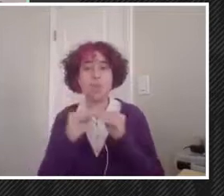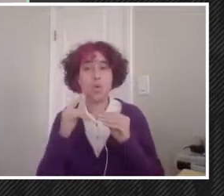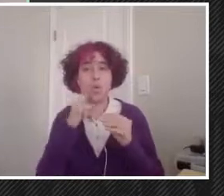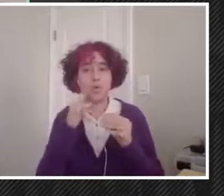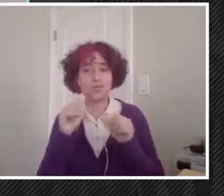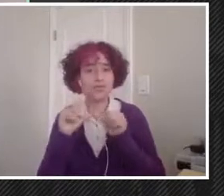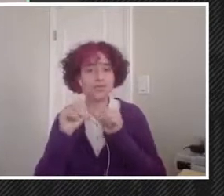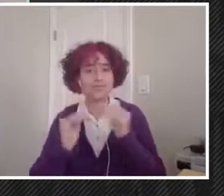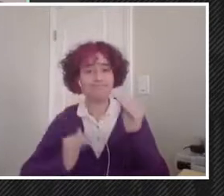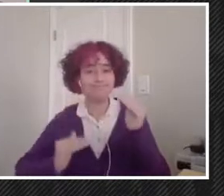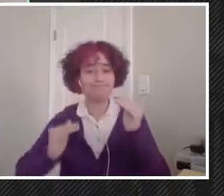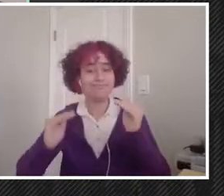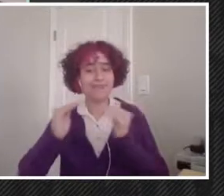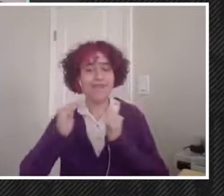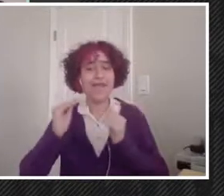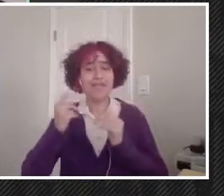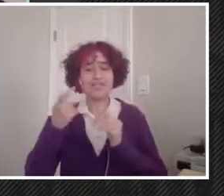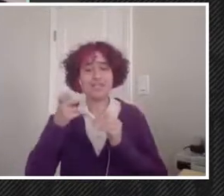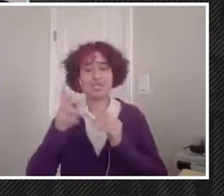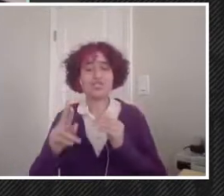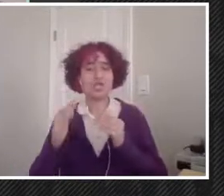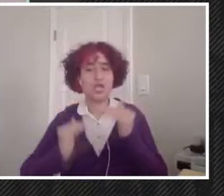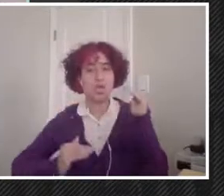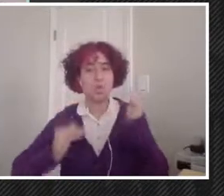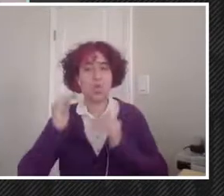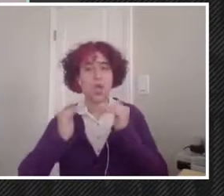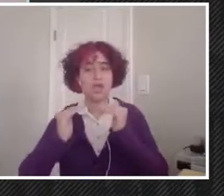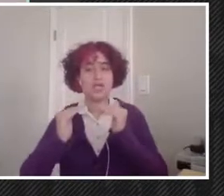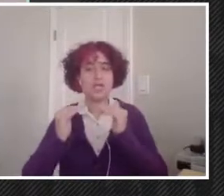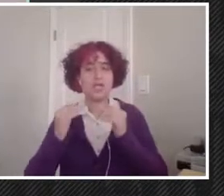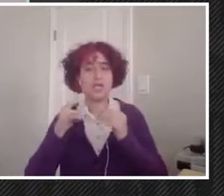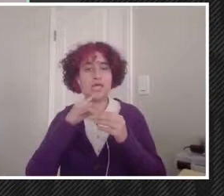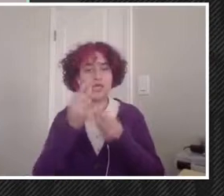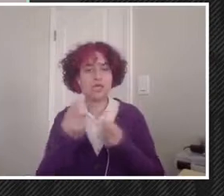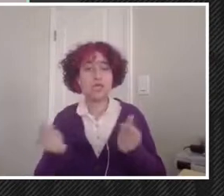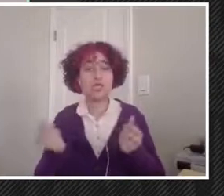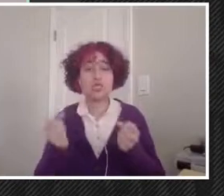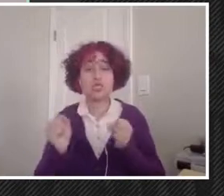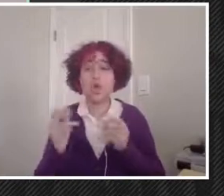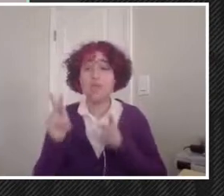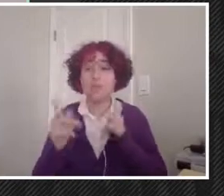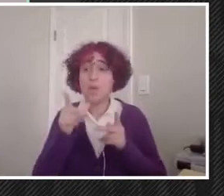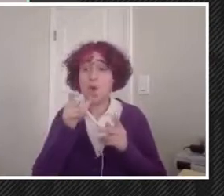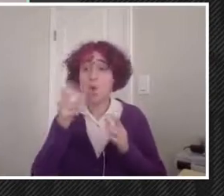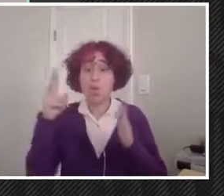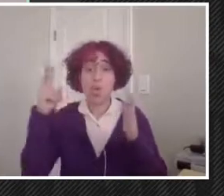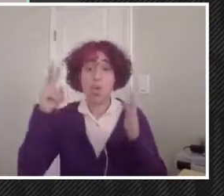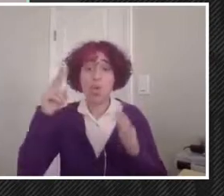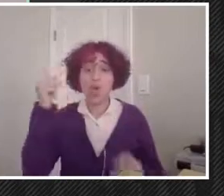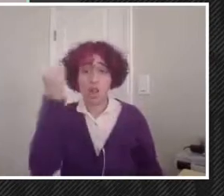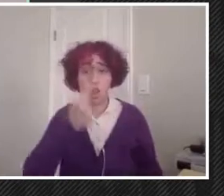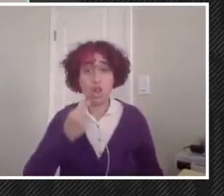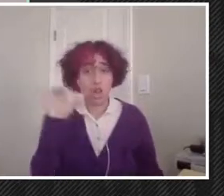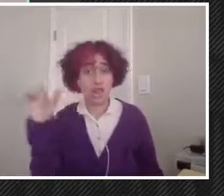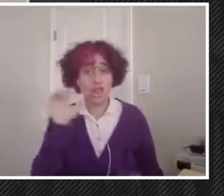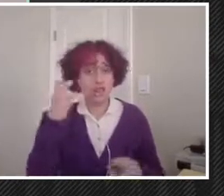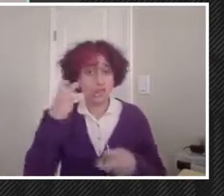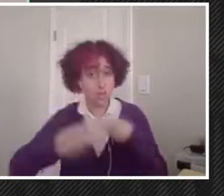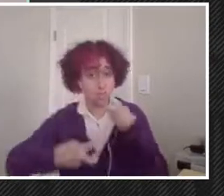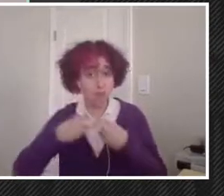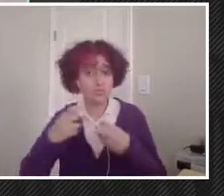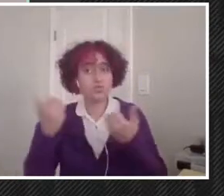folks that look like the issues we are trying to solve gives people someone to vote for to solve that issue.